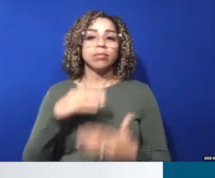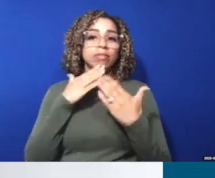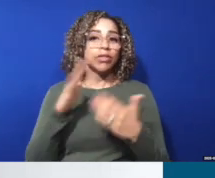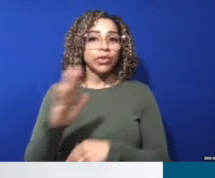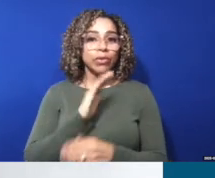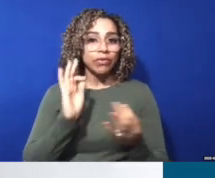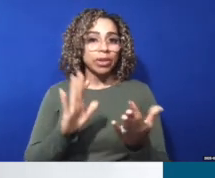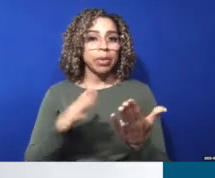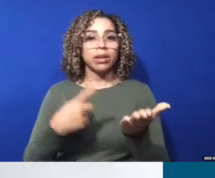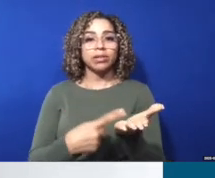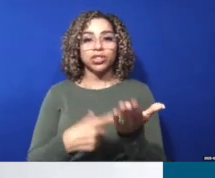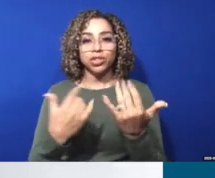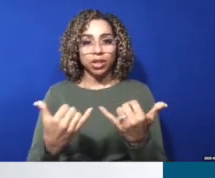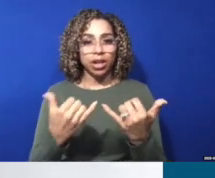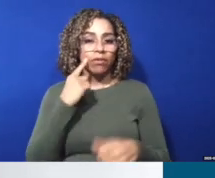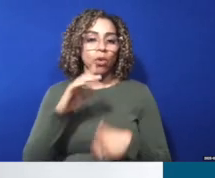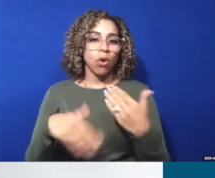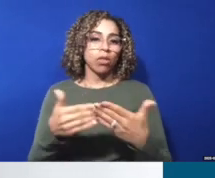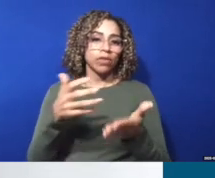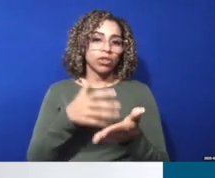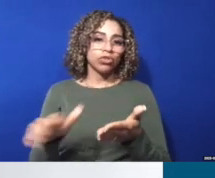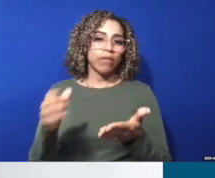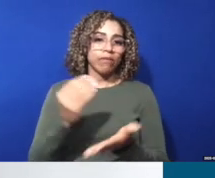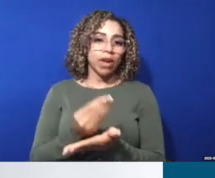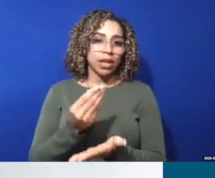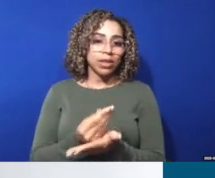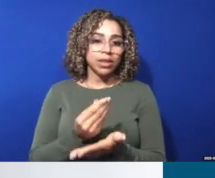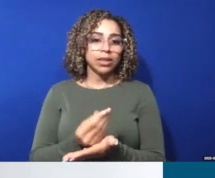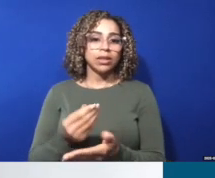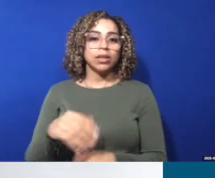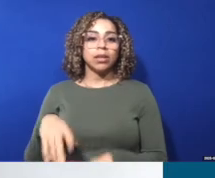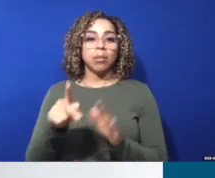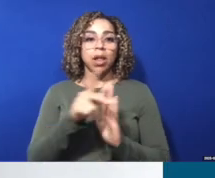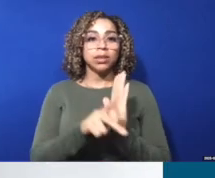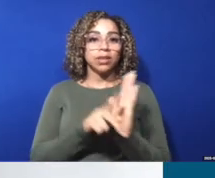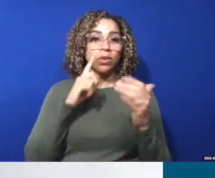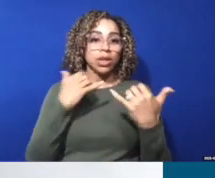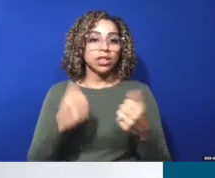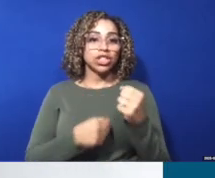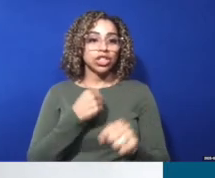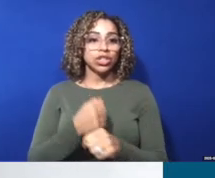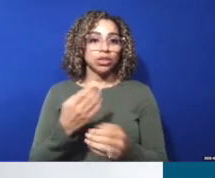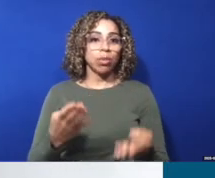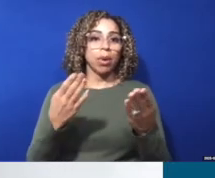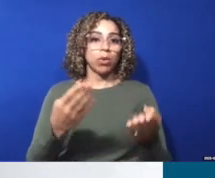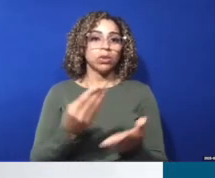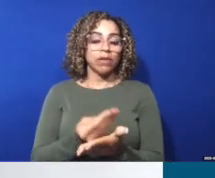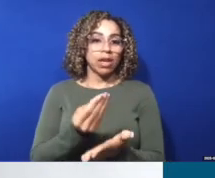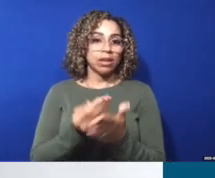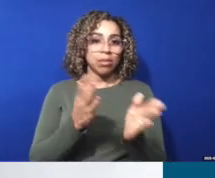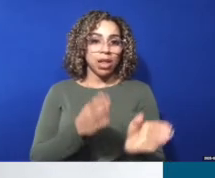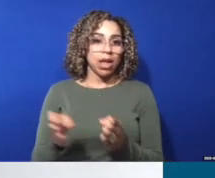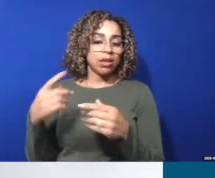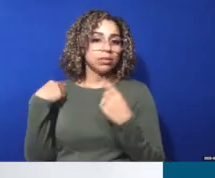today on all of the draft funding and policy for this year's proposed funding plan. And it's been a pleasure